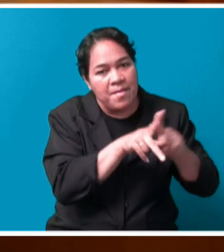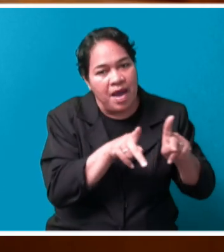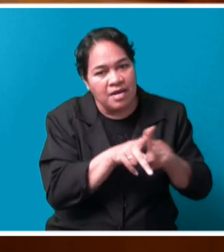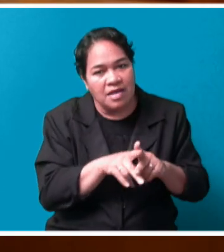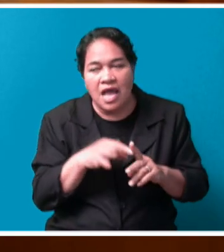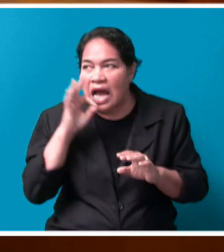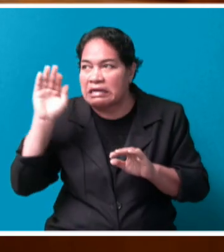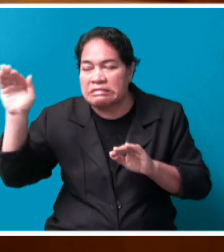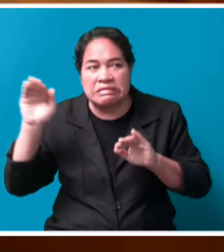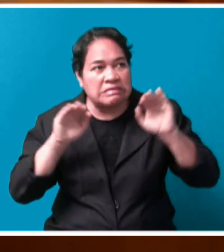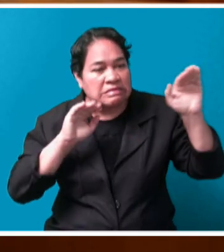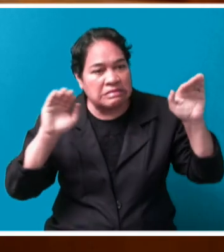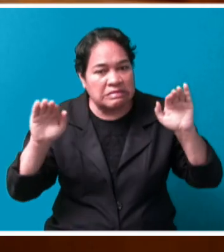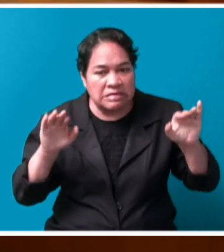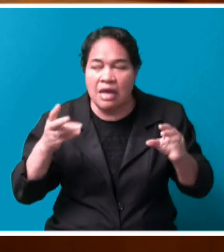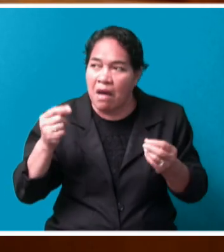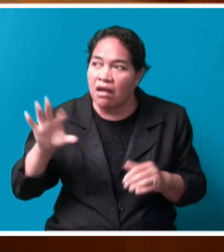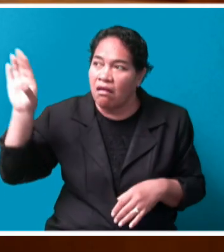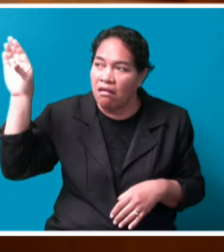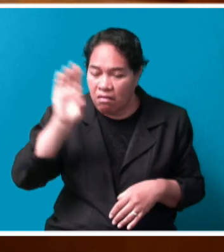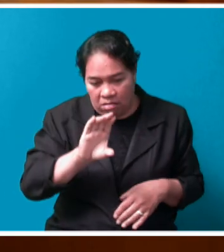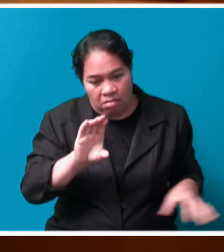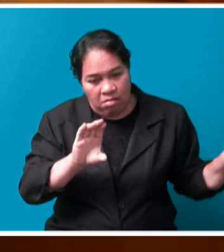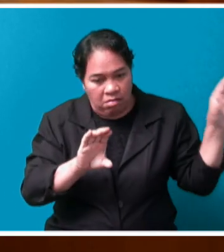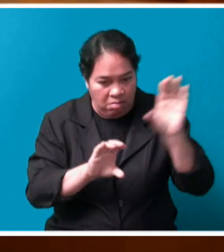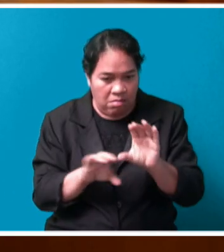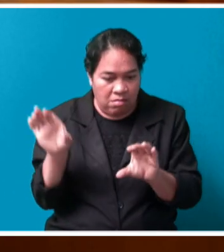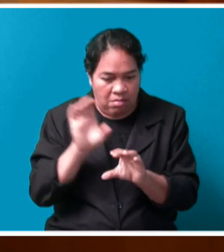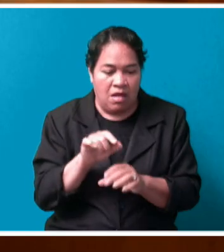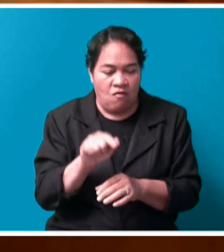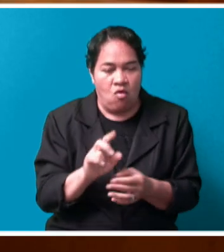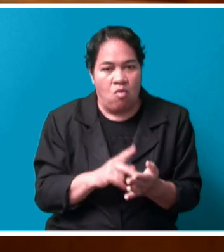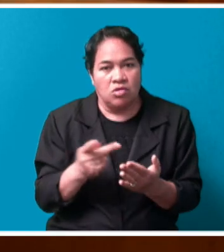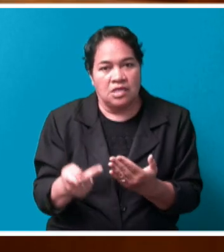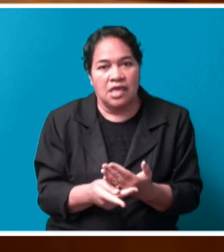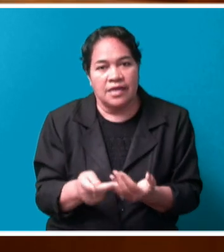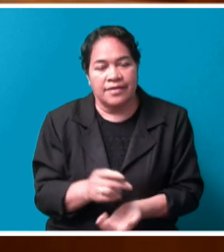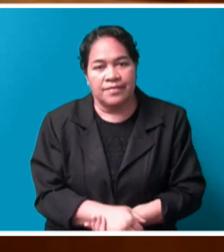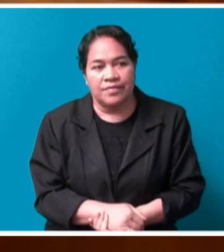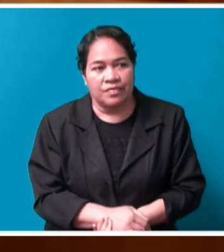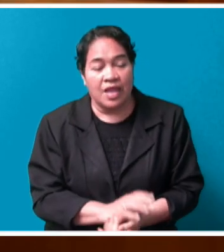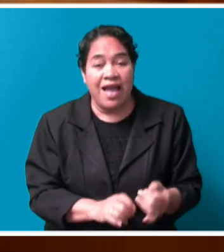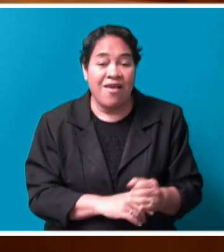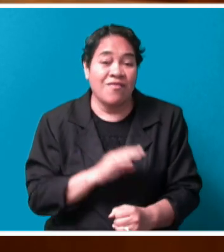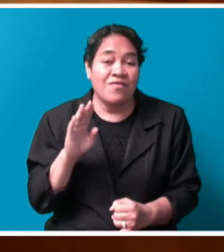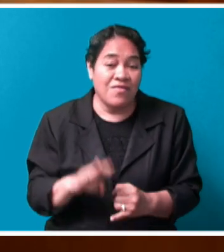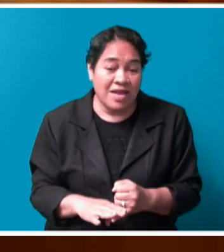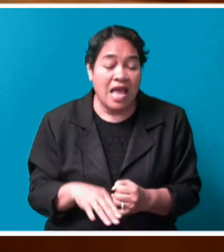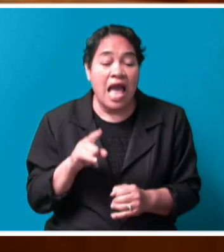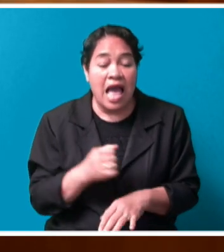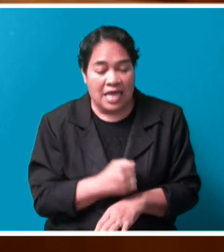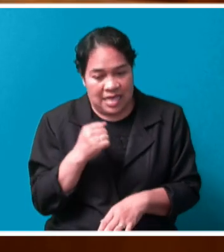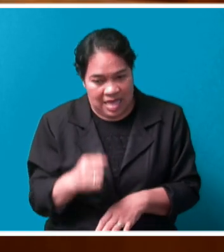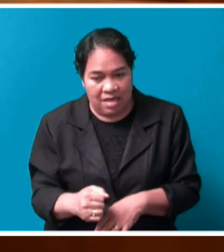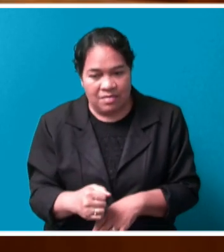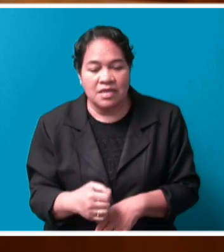sources to mobilize additional essential investment. Finally, Mr. Speaker, government is further